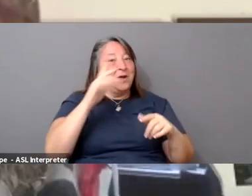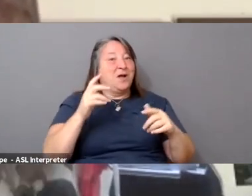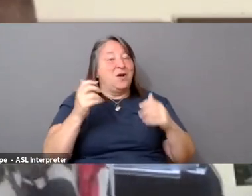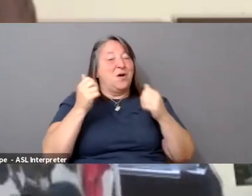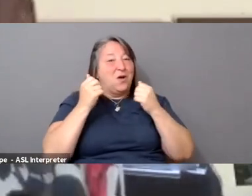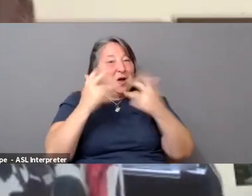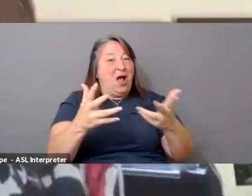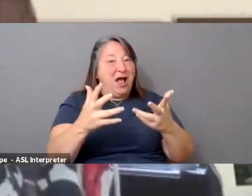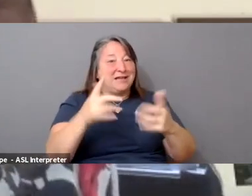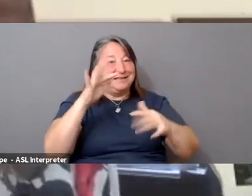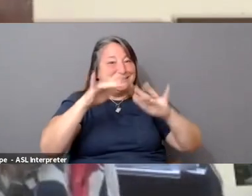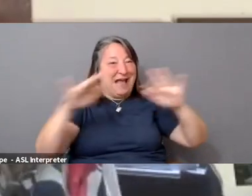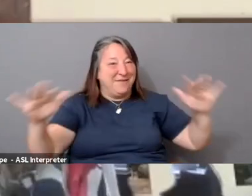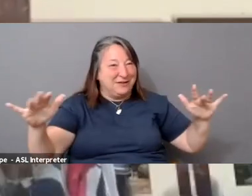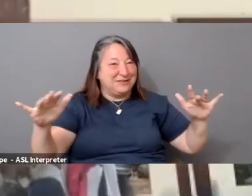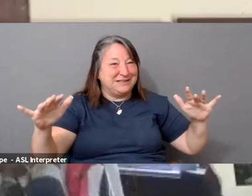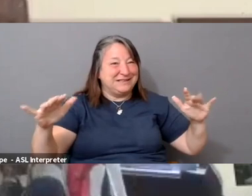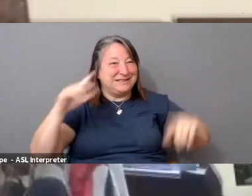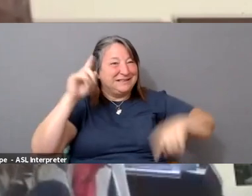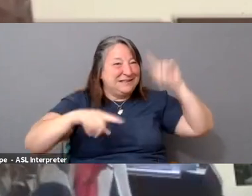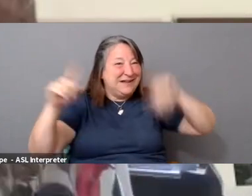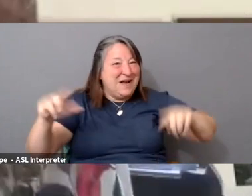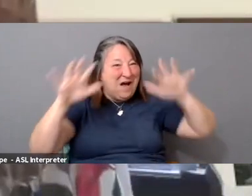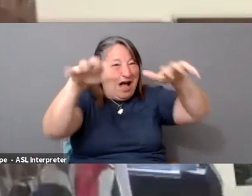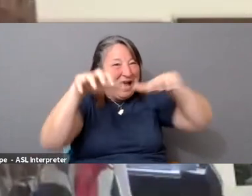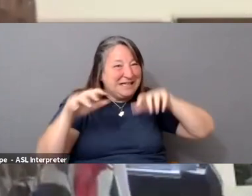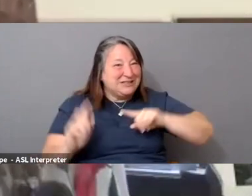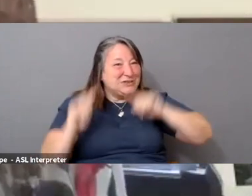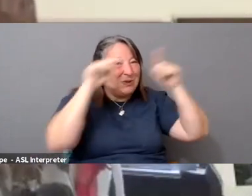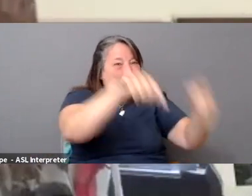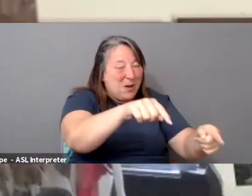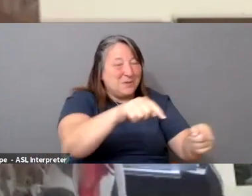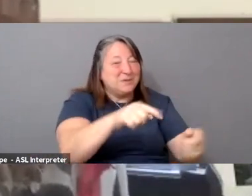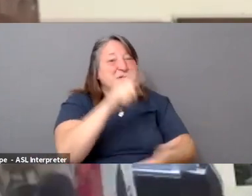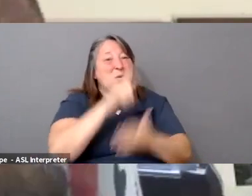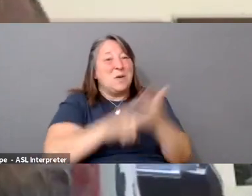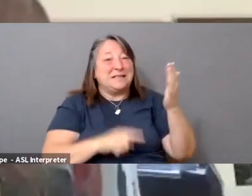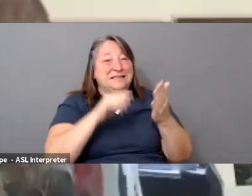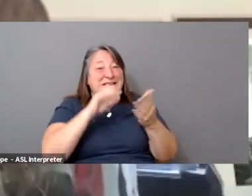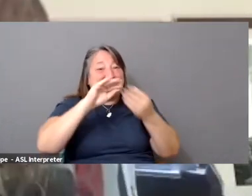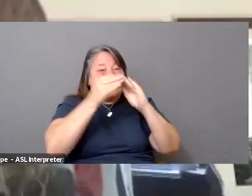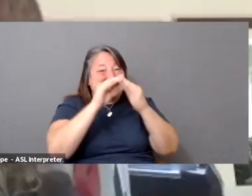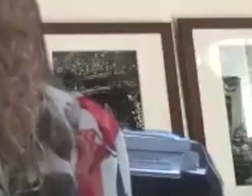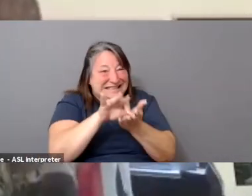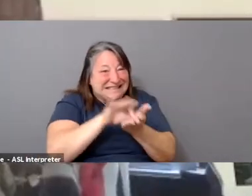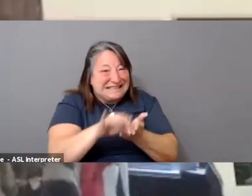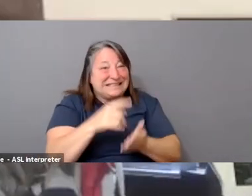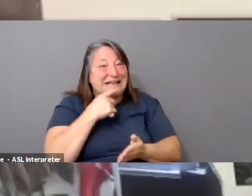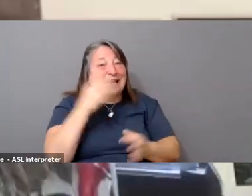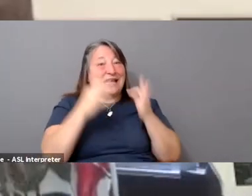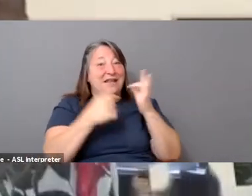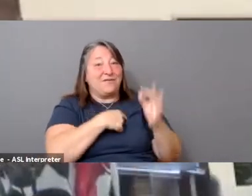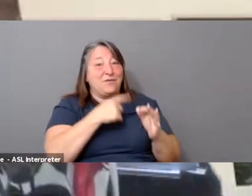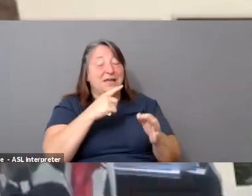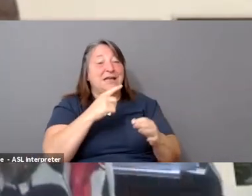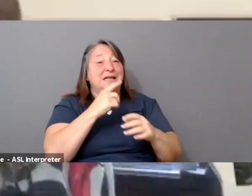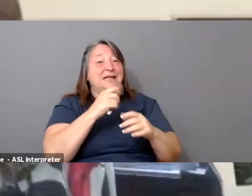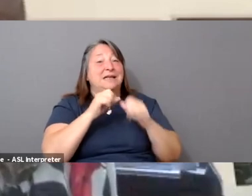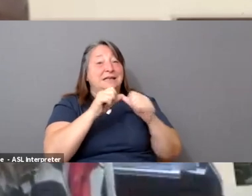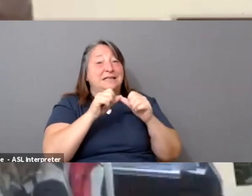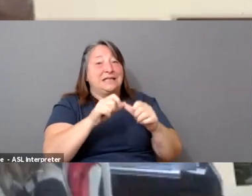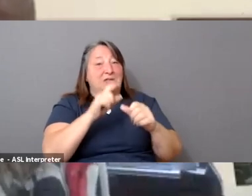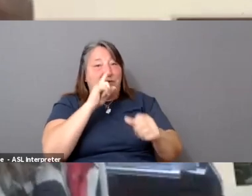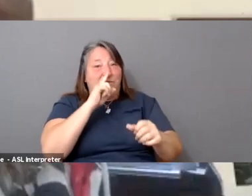you know, what does the census say? Well, I think if we think about being relevant and vigilant to our population, you know,